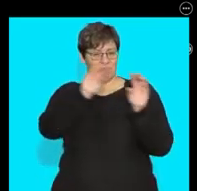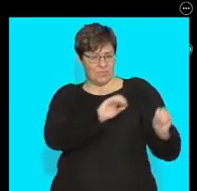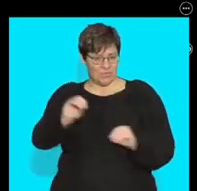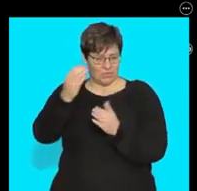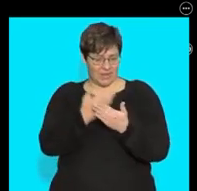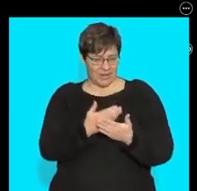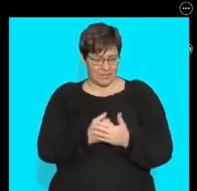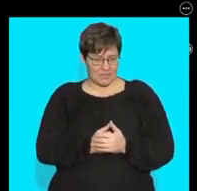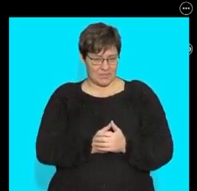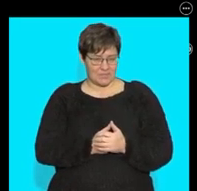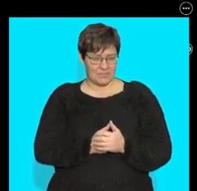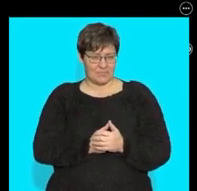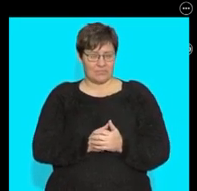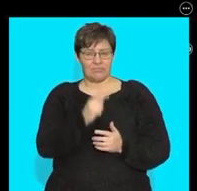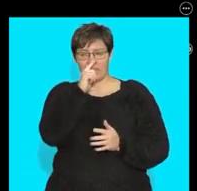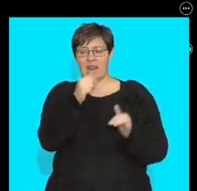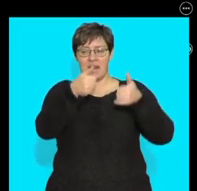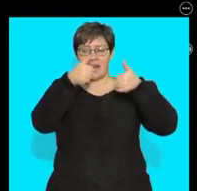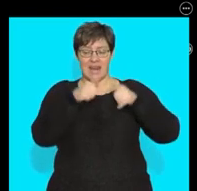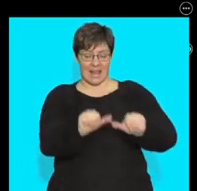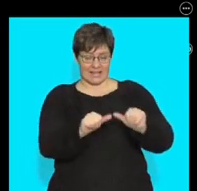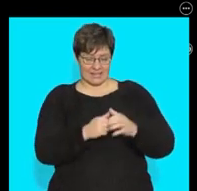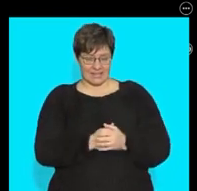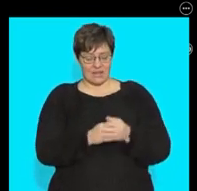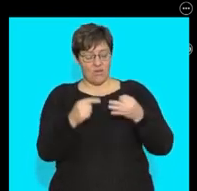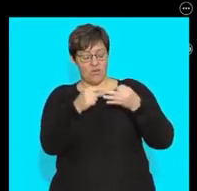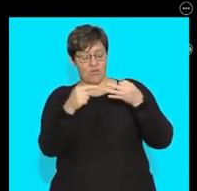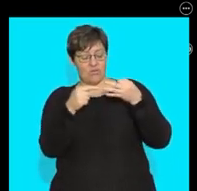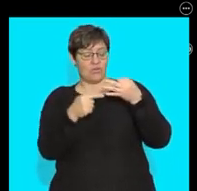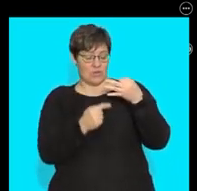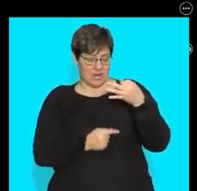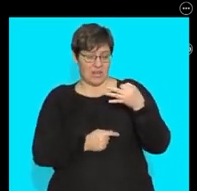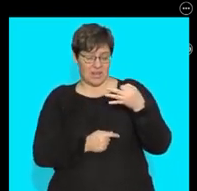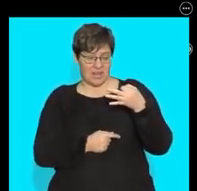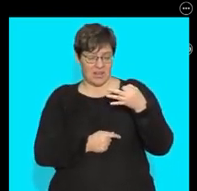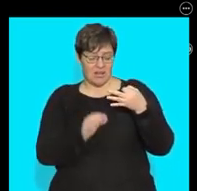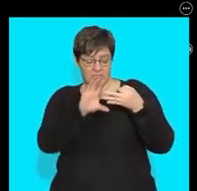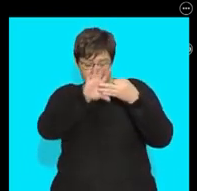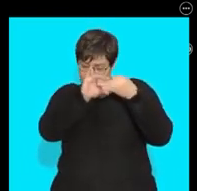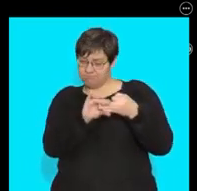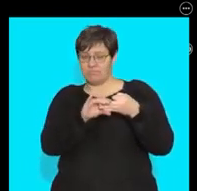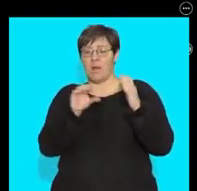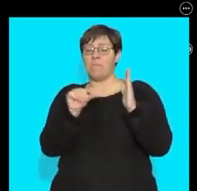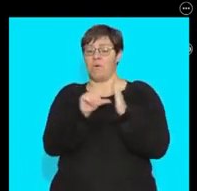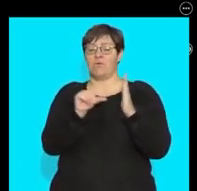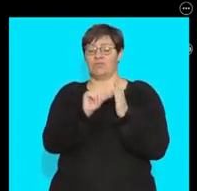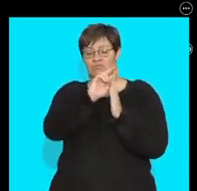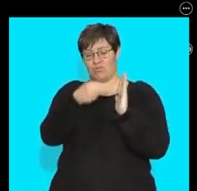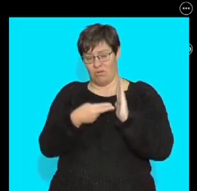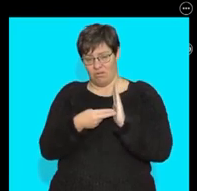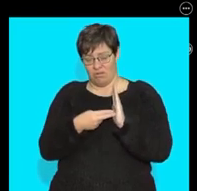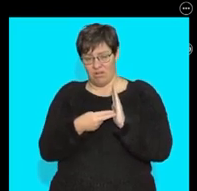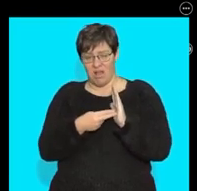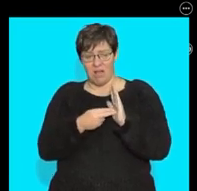Now, if I have a look at my next organelle, as I said to you, these three play a very important role